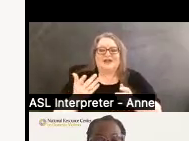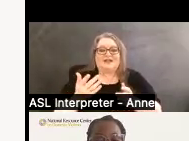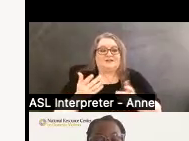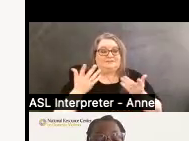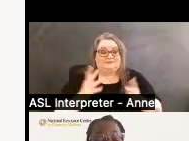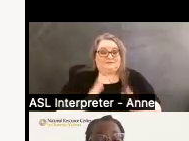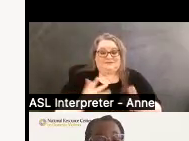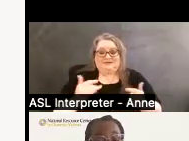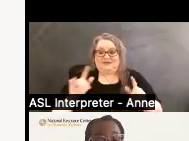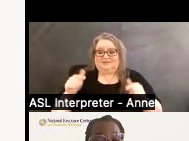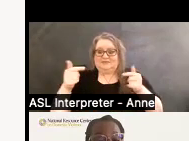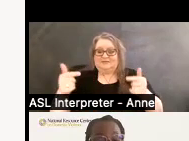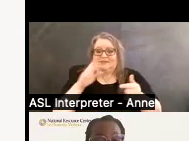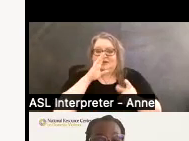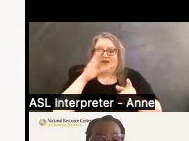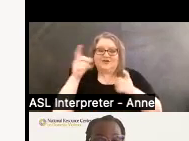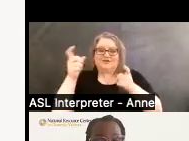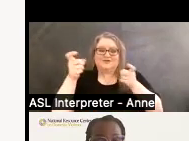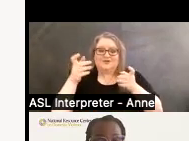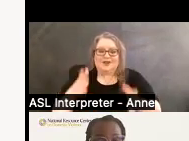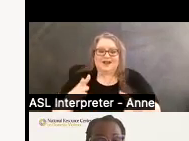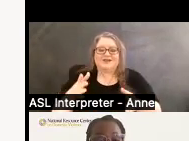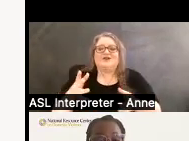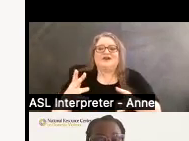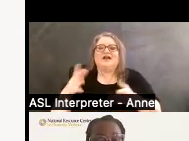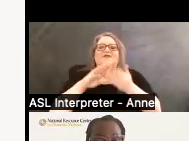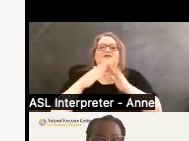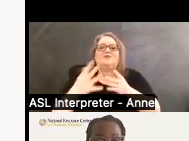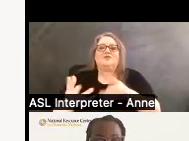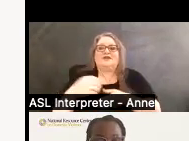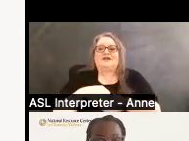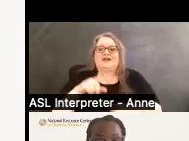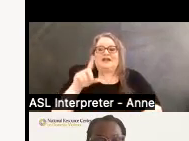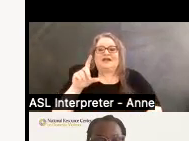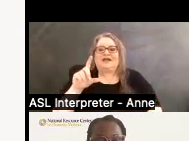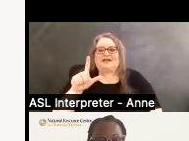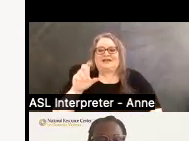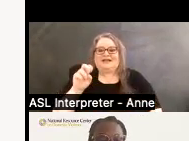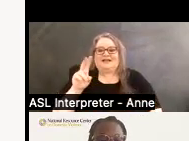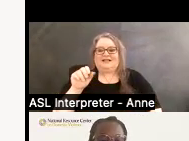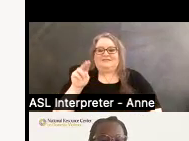over to our Director of Community Engagement, Lavon Morris-Grant.